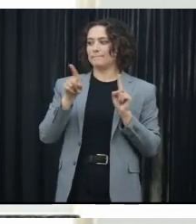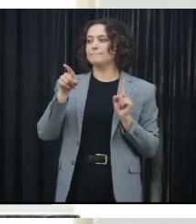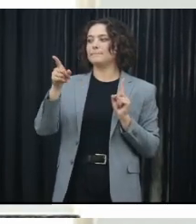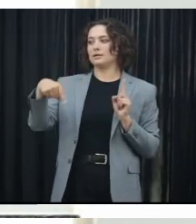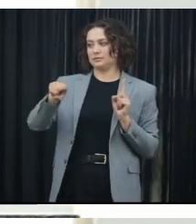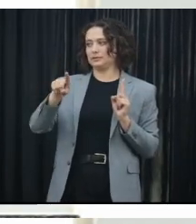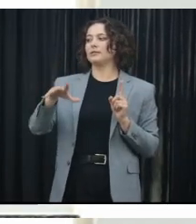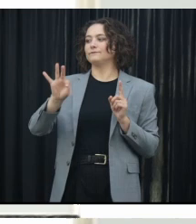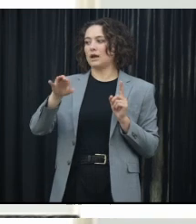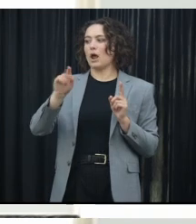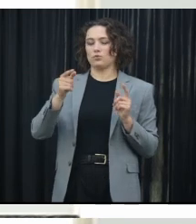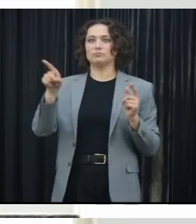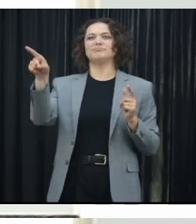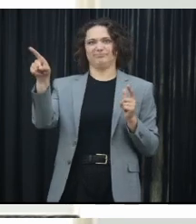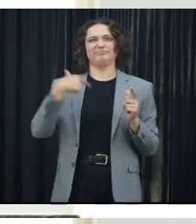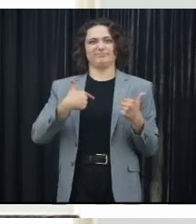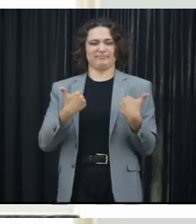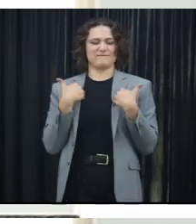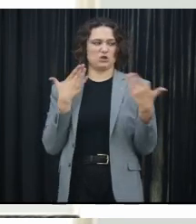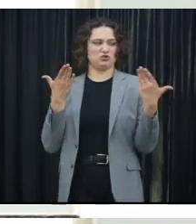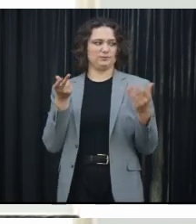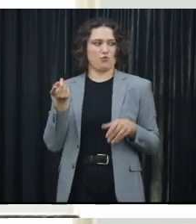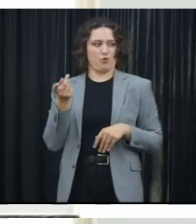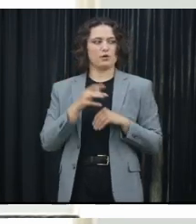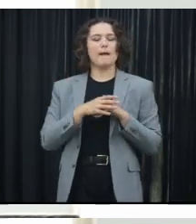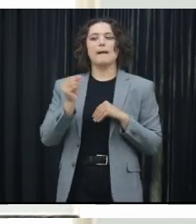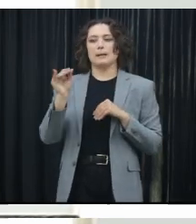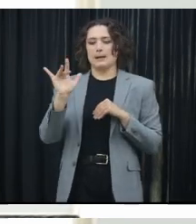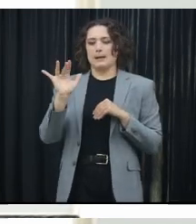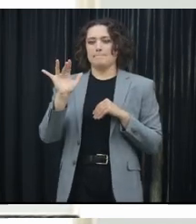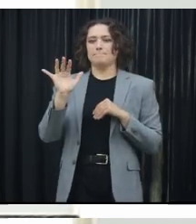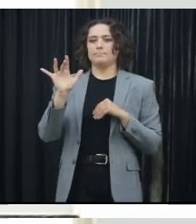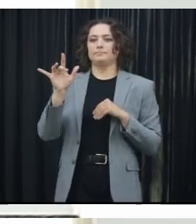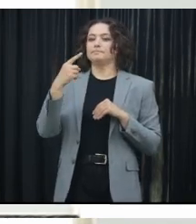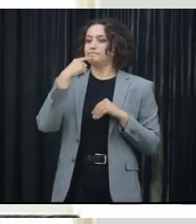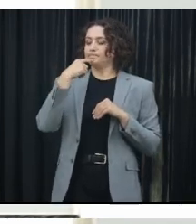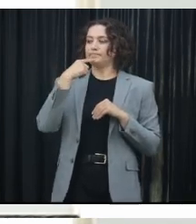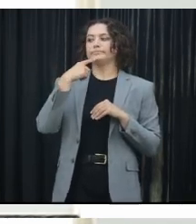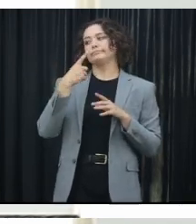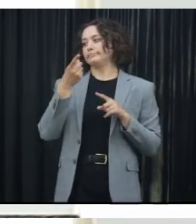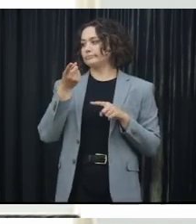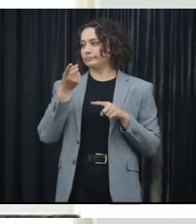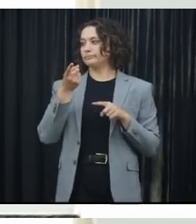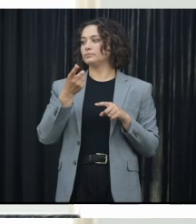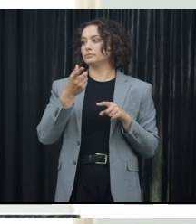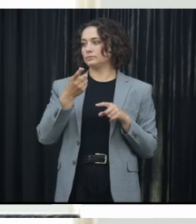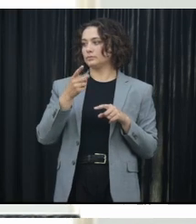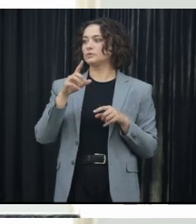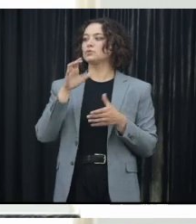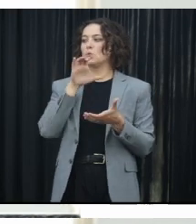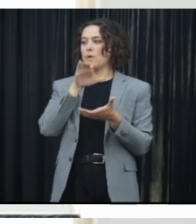service dog. And his wife came into the house without knocking. My husband was with